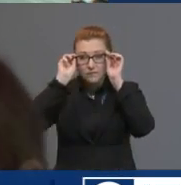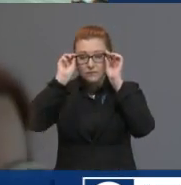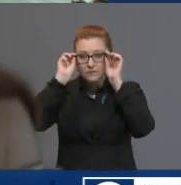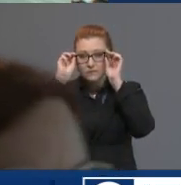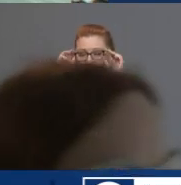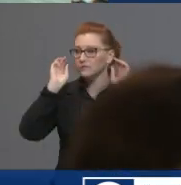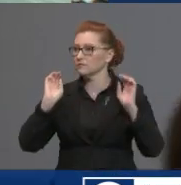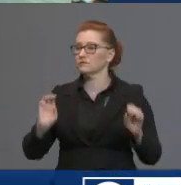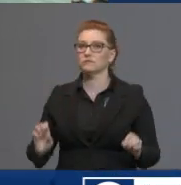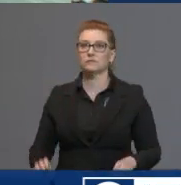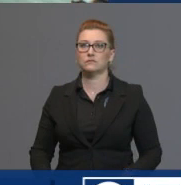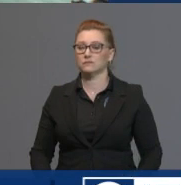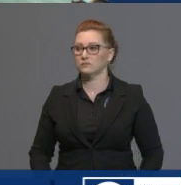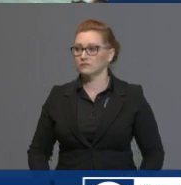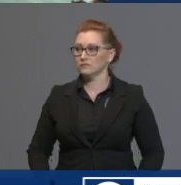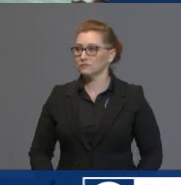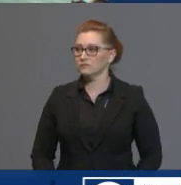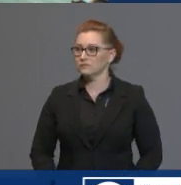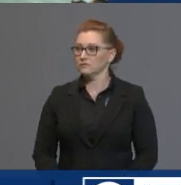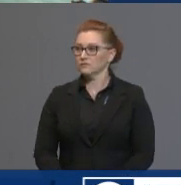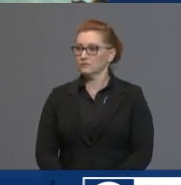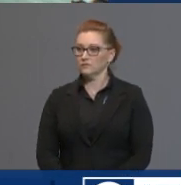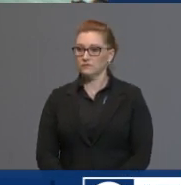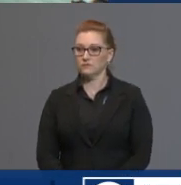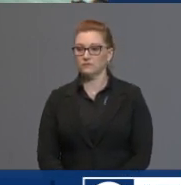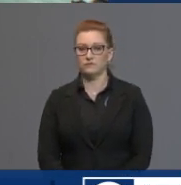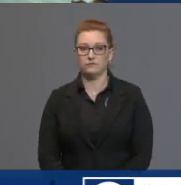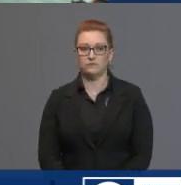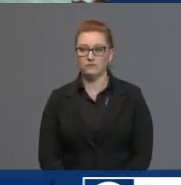also doing pool for all the Spanish TV. Or...